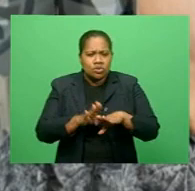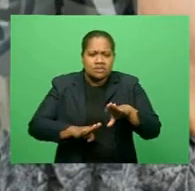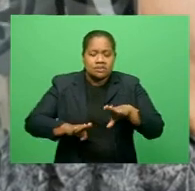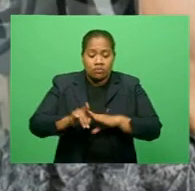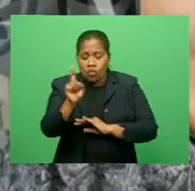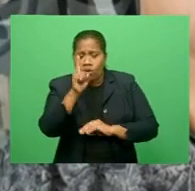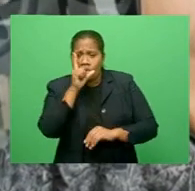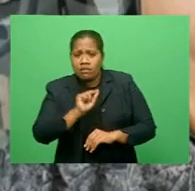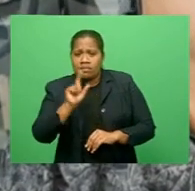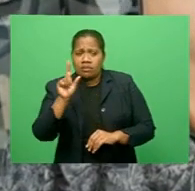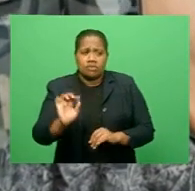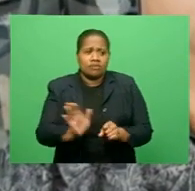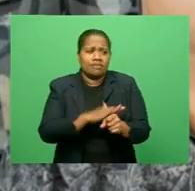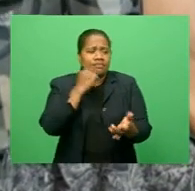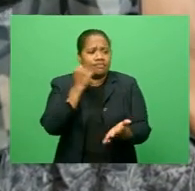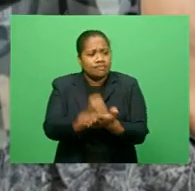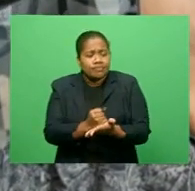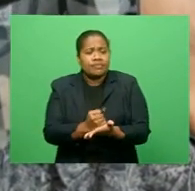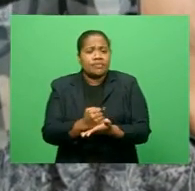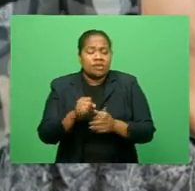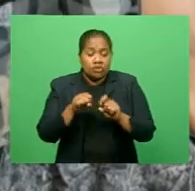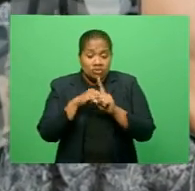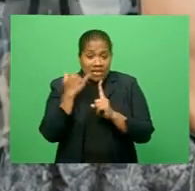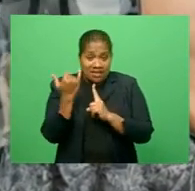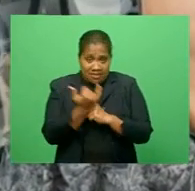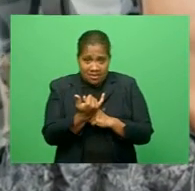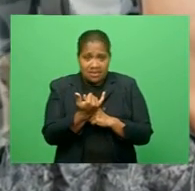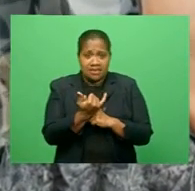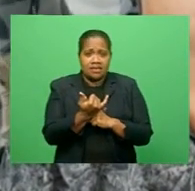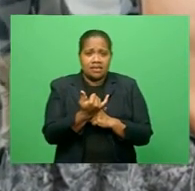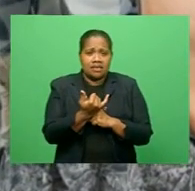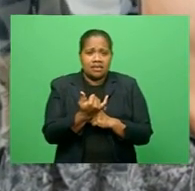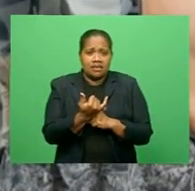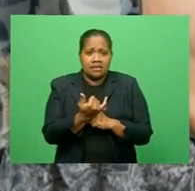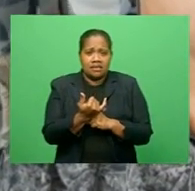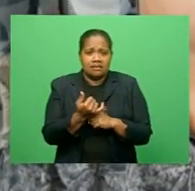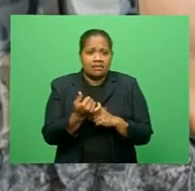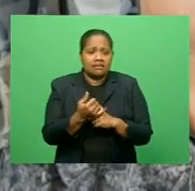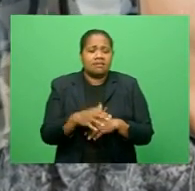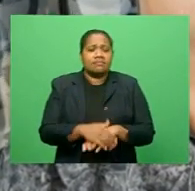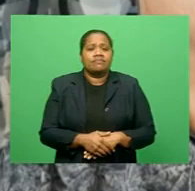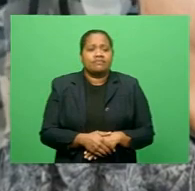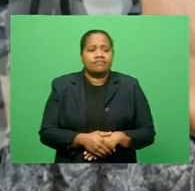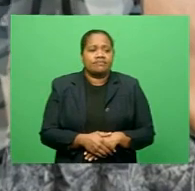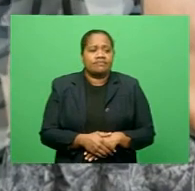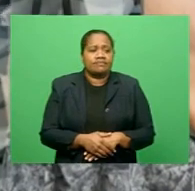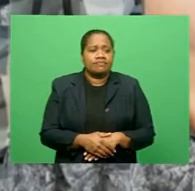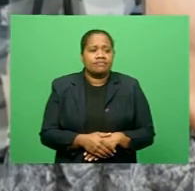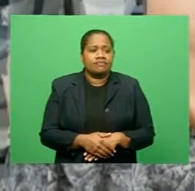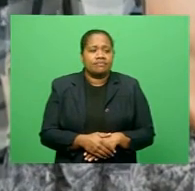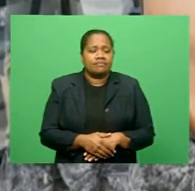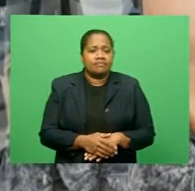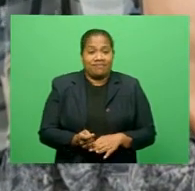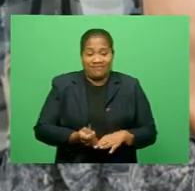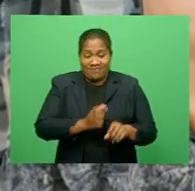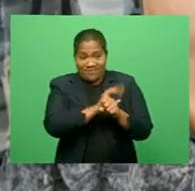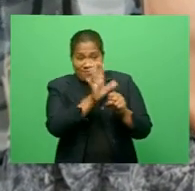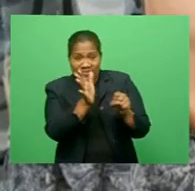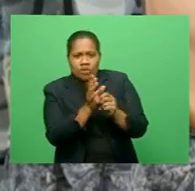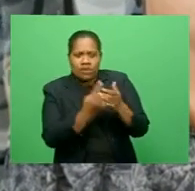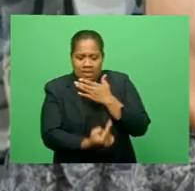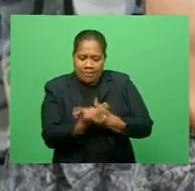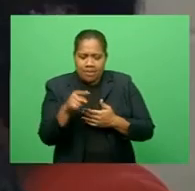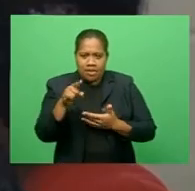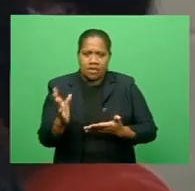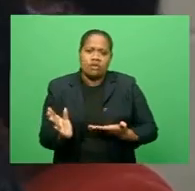to ensure that society post-COVID is one that is engaging, one that